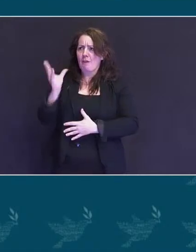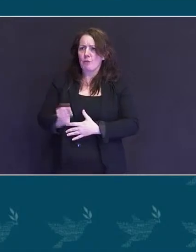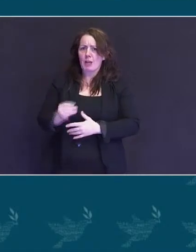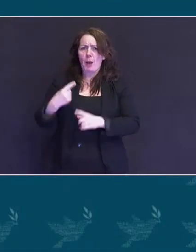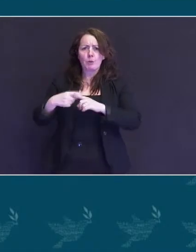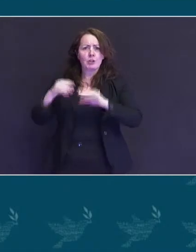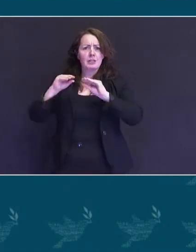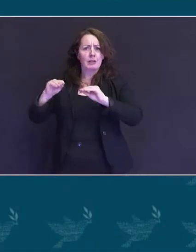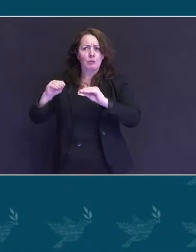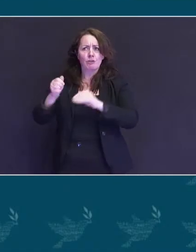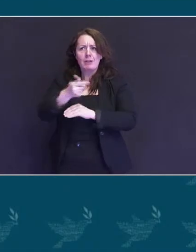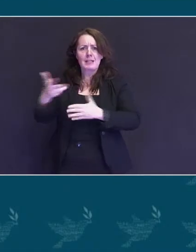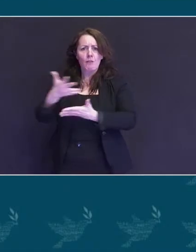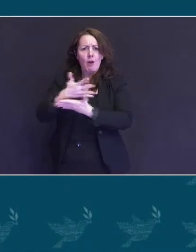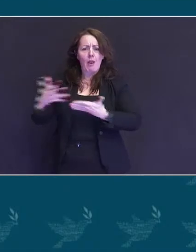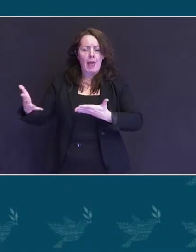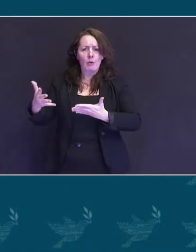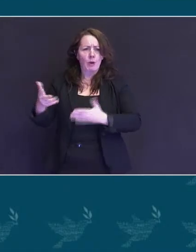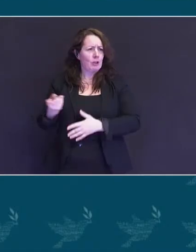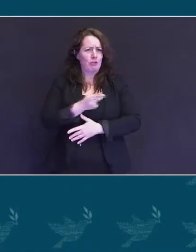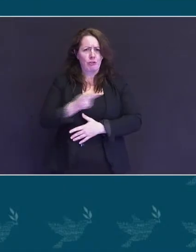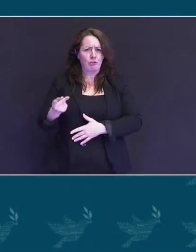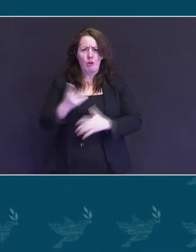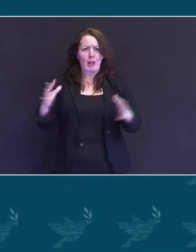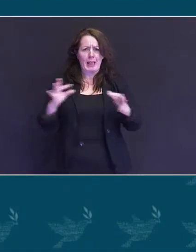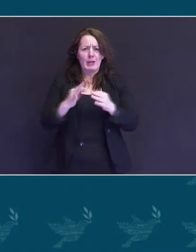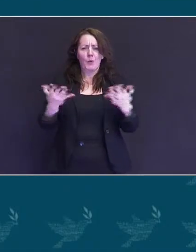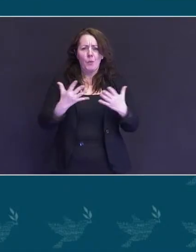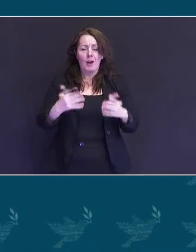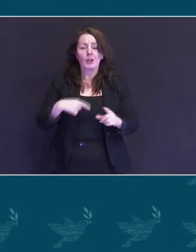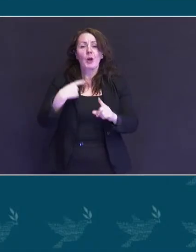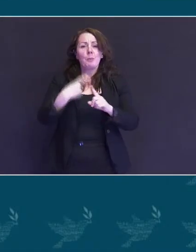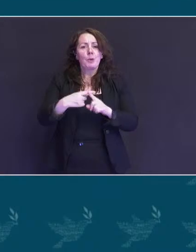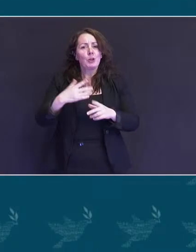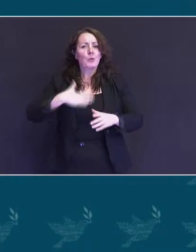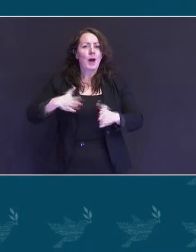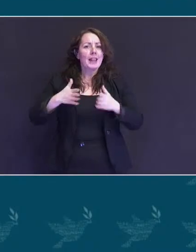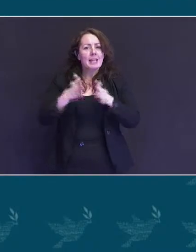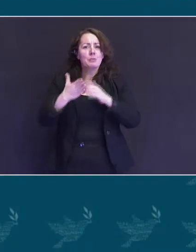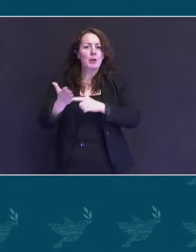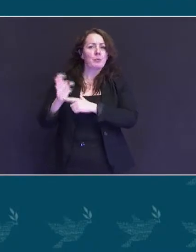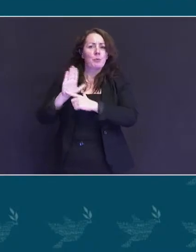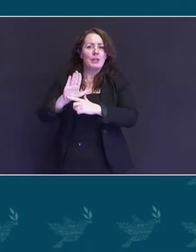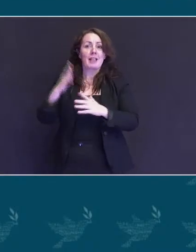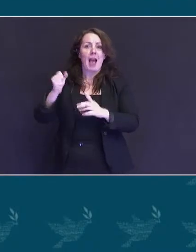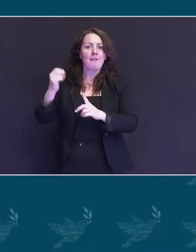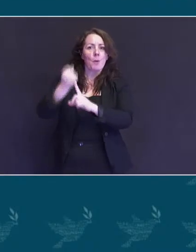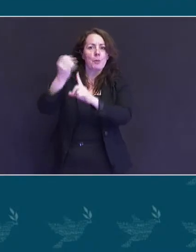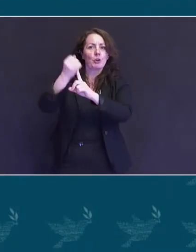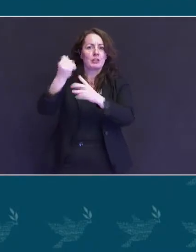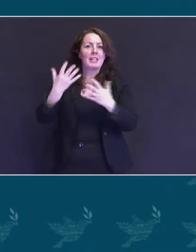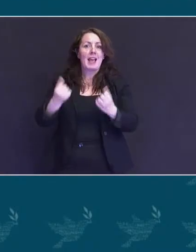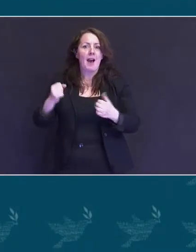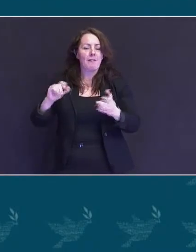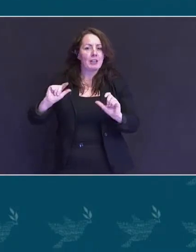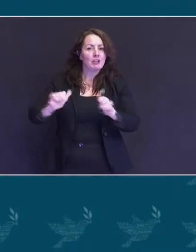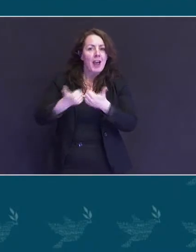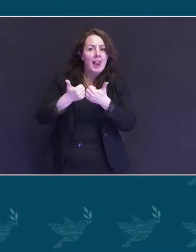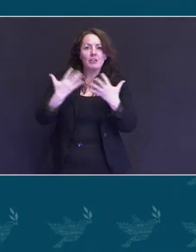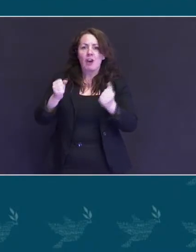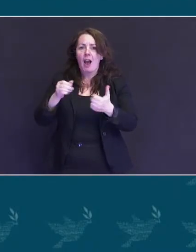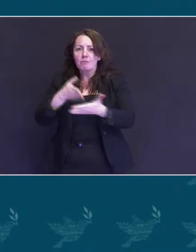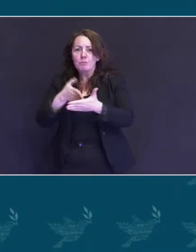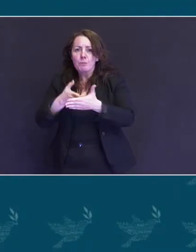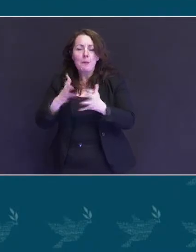invited to discuss a subject concerning multilingual education in African languages, and also to present